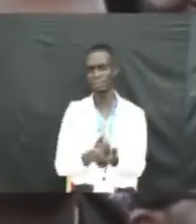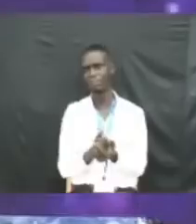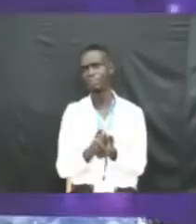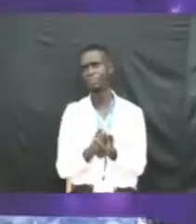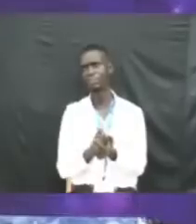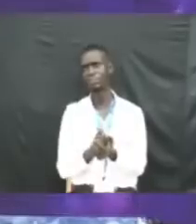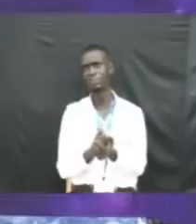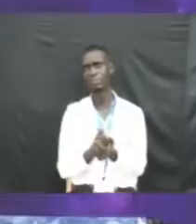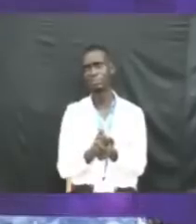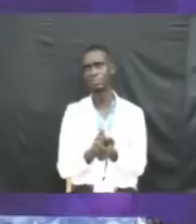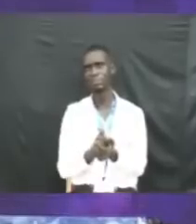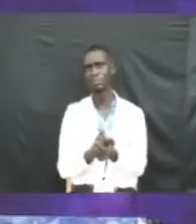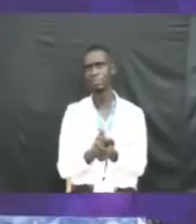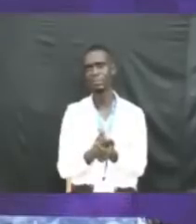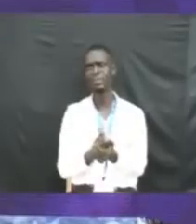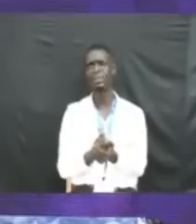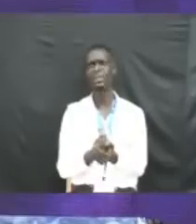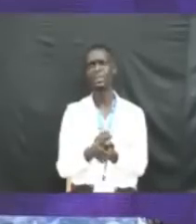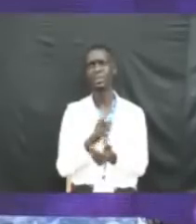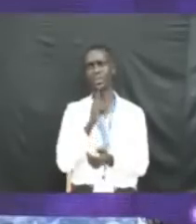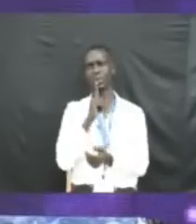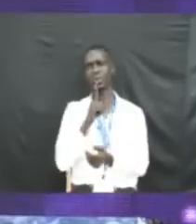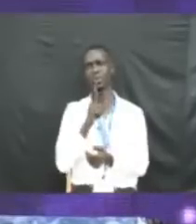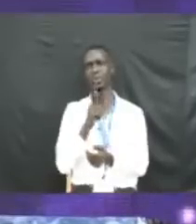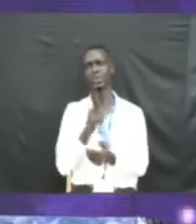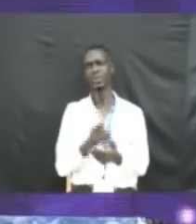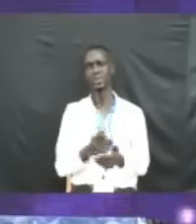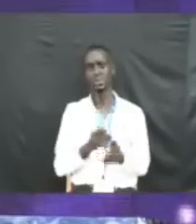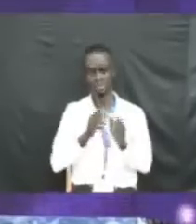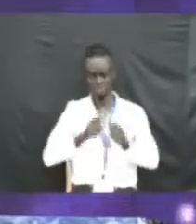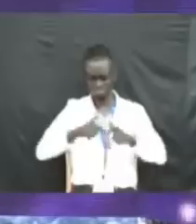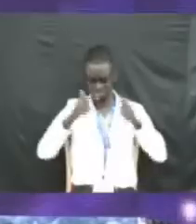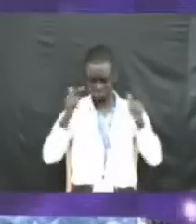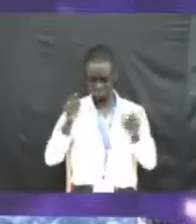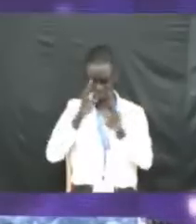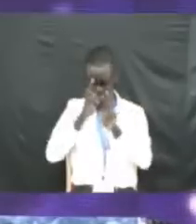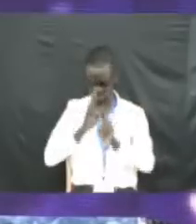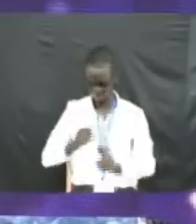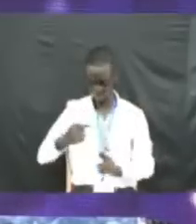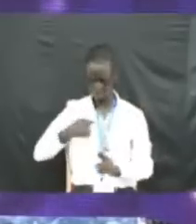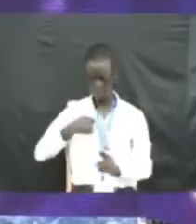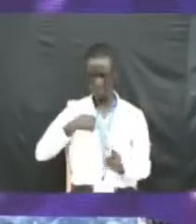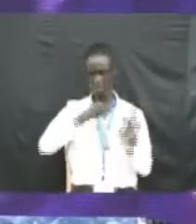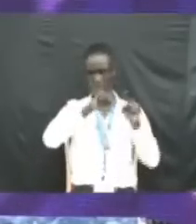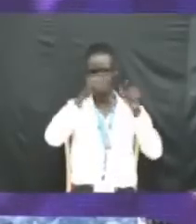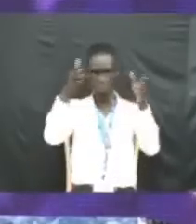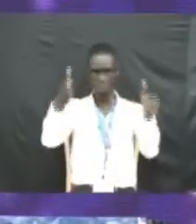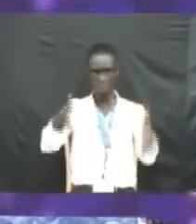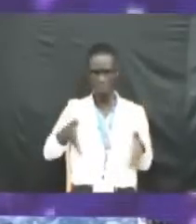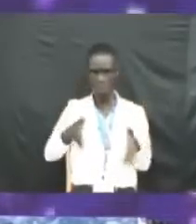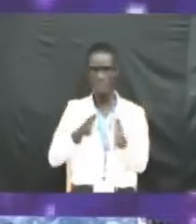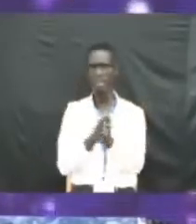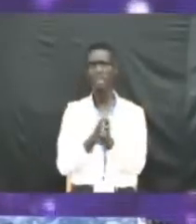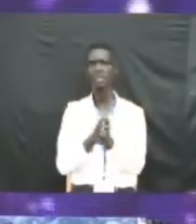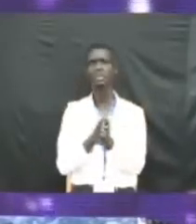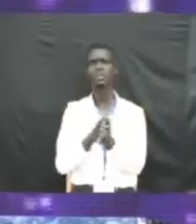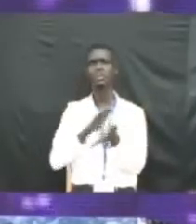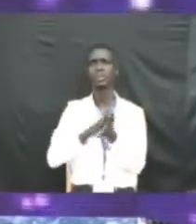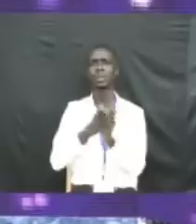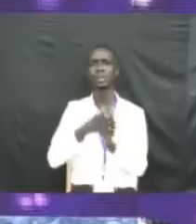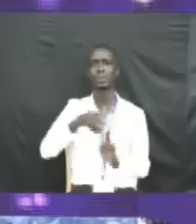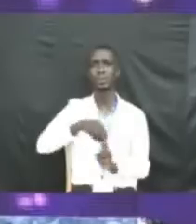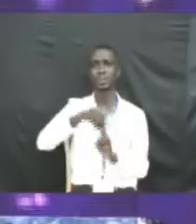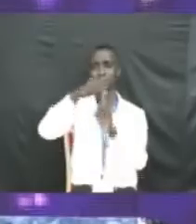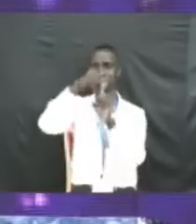Amen. It is such a great honor to be here today as a special guest of honor